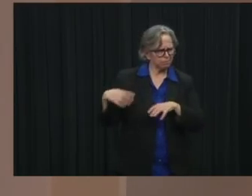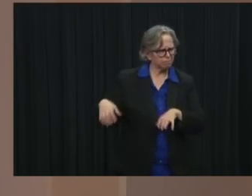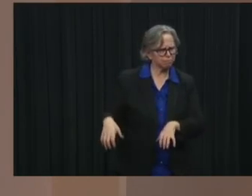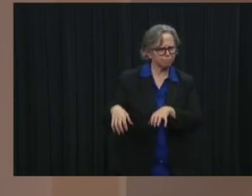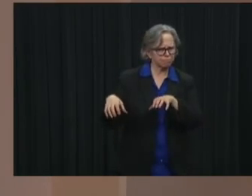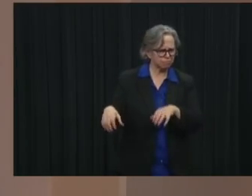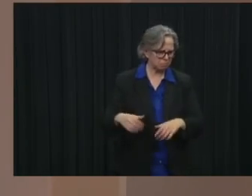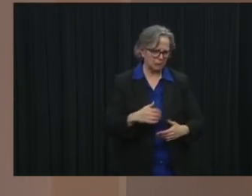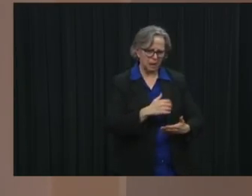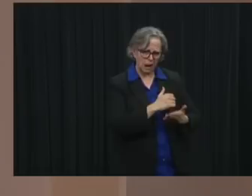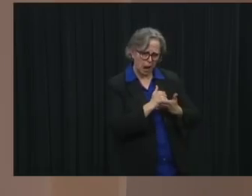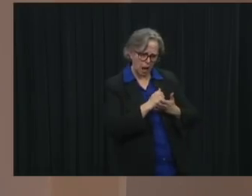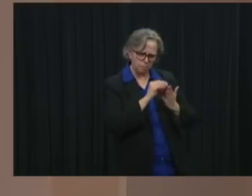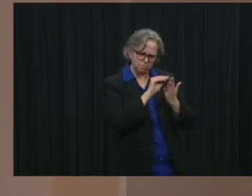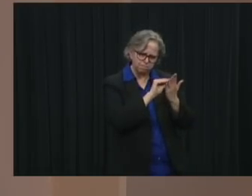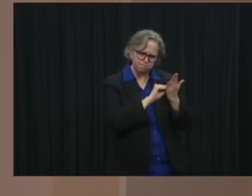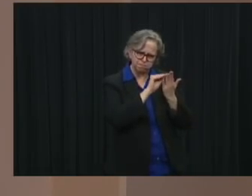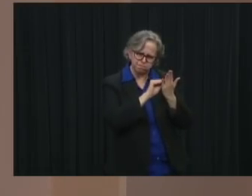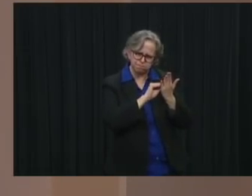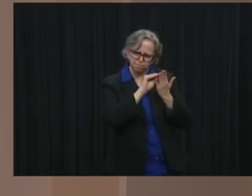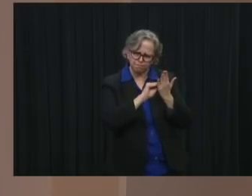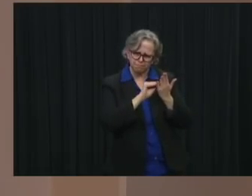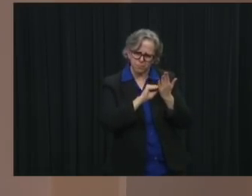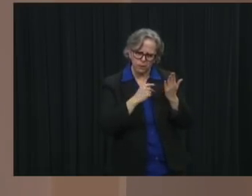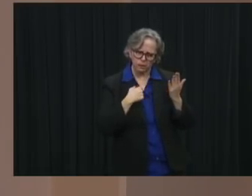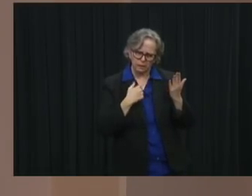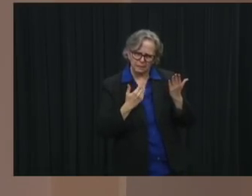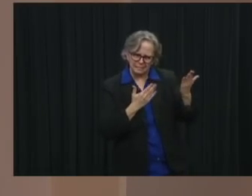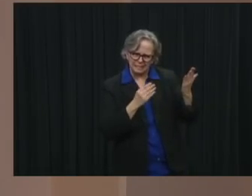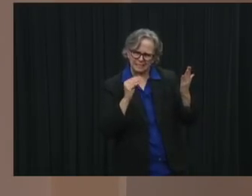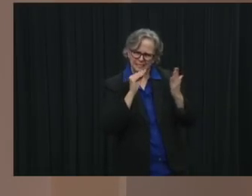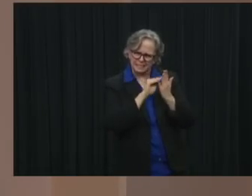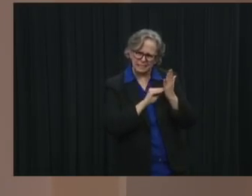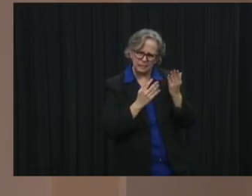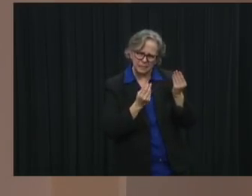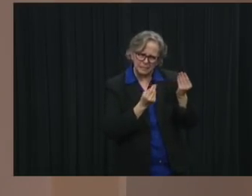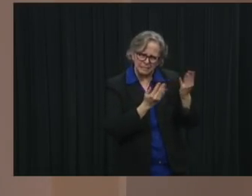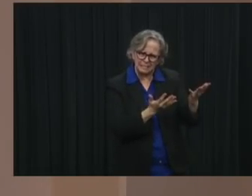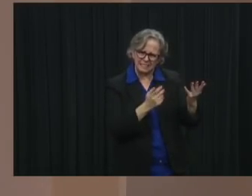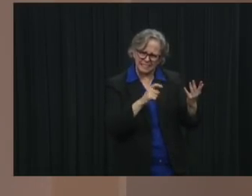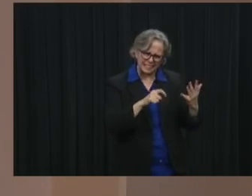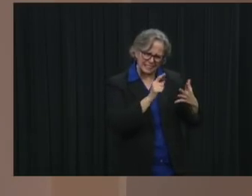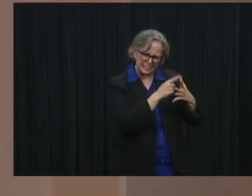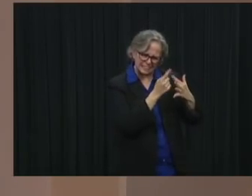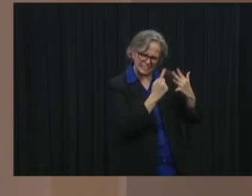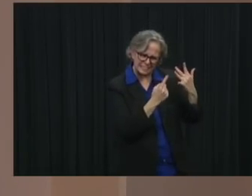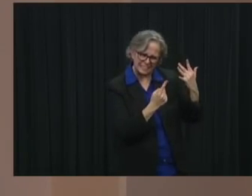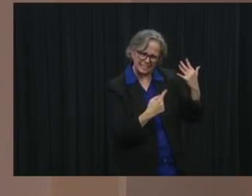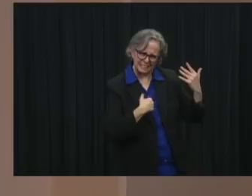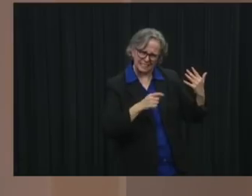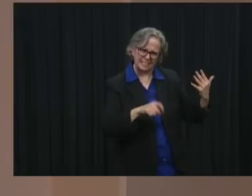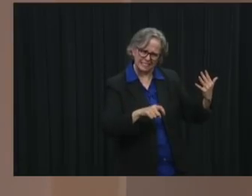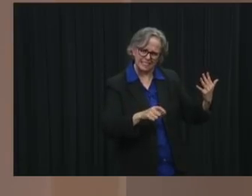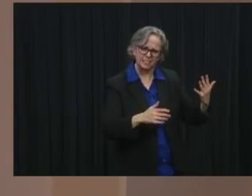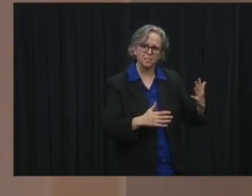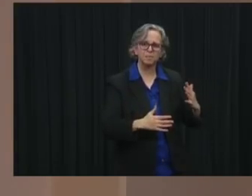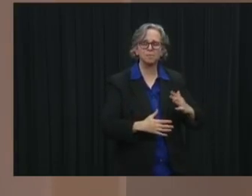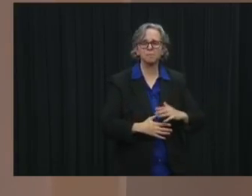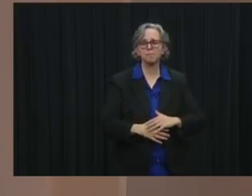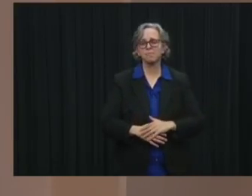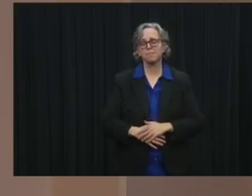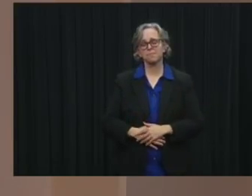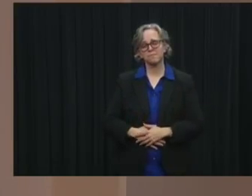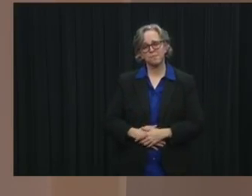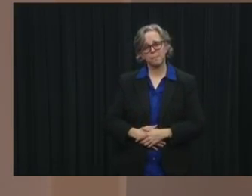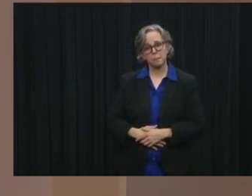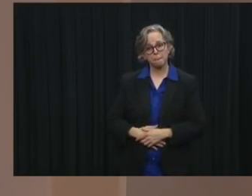important for us to do what we need to do to serve the people of our state and nation. I will also add a reiteration of what the